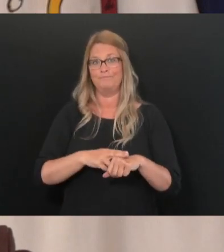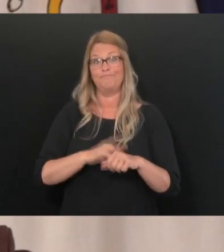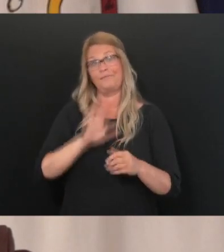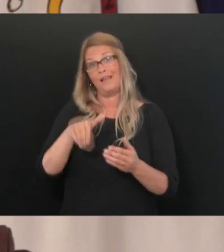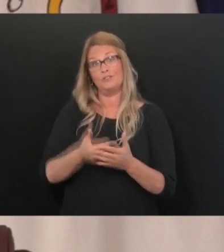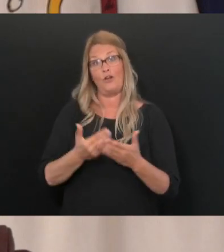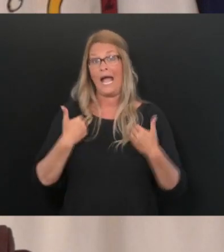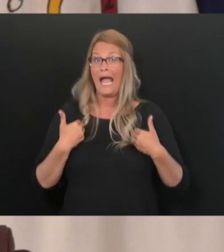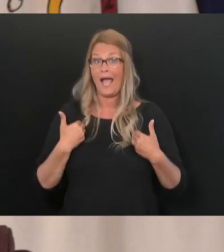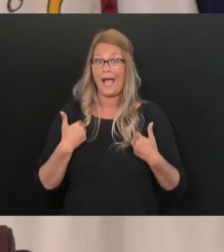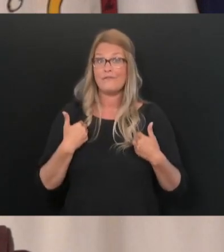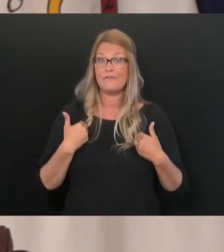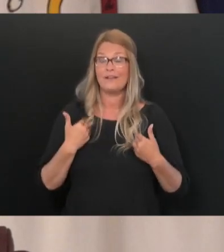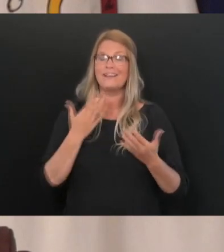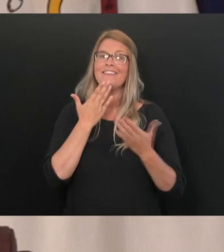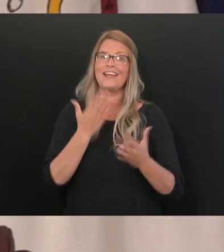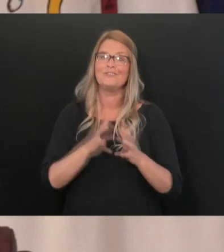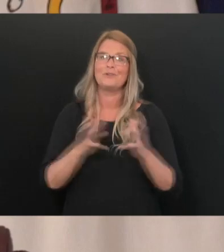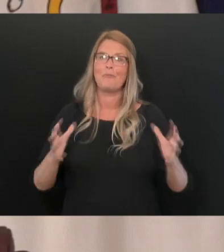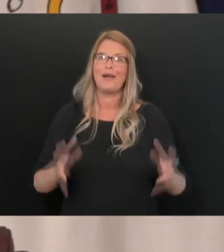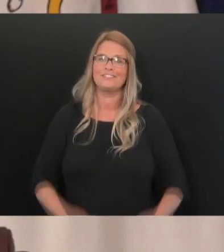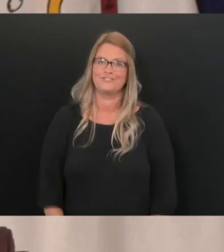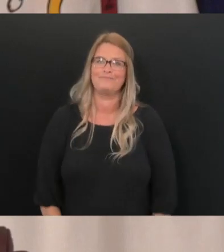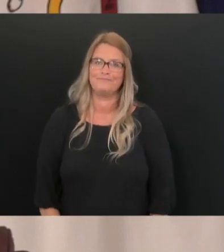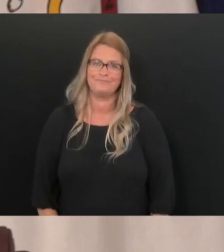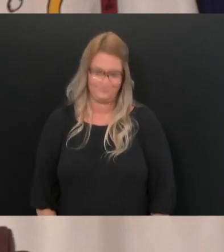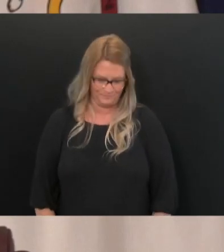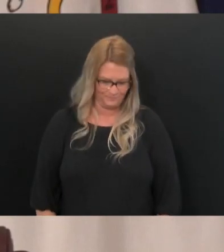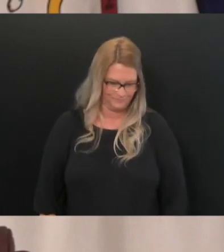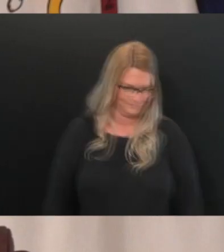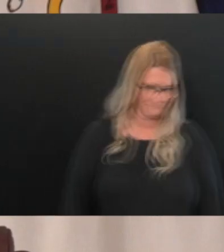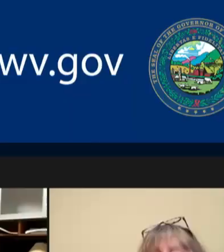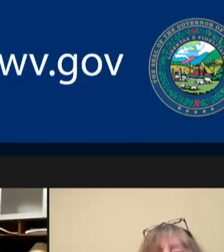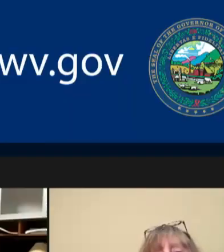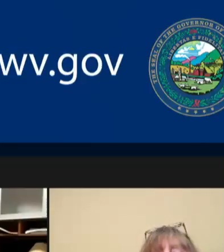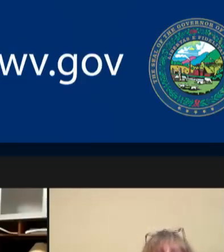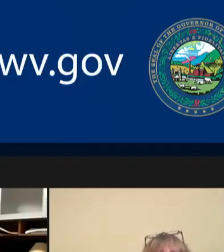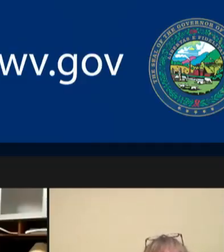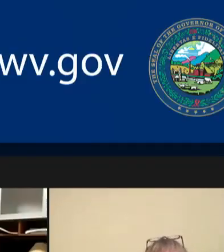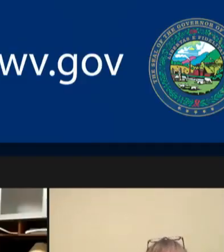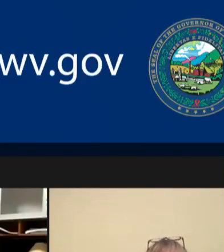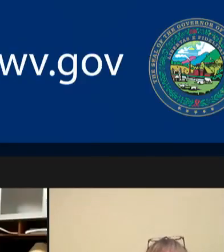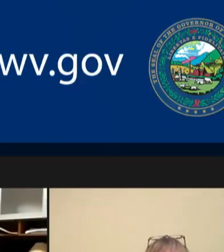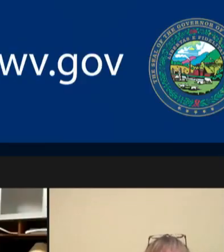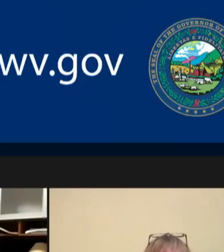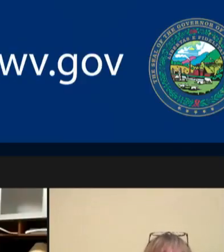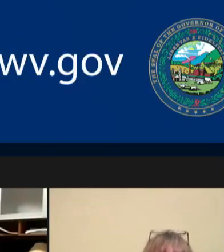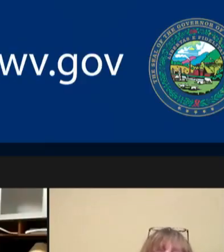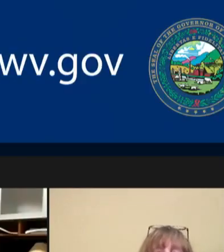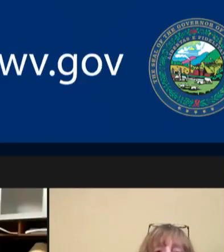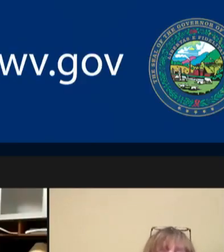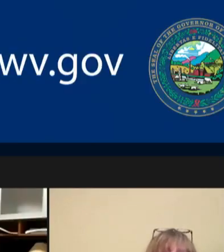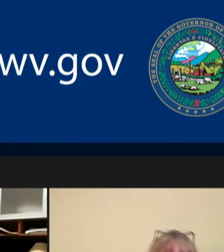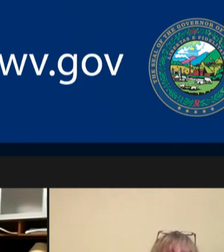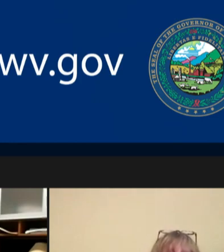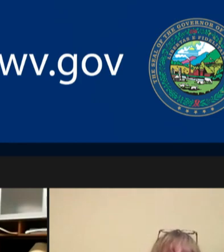I've got, and thank you so much. All right, thank you, Governor. Let's first go to Brian Abraham, the Governor's General